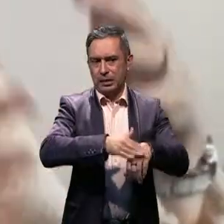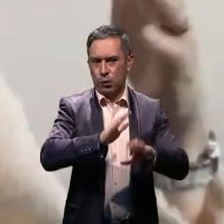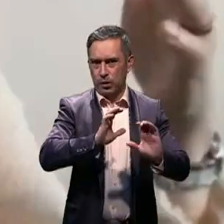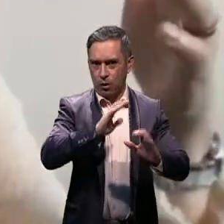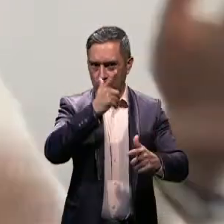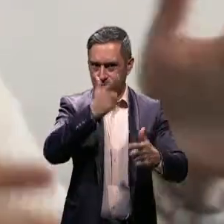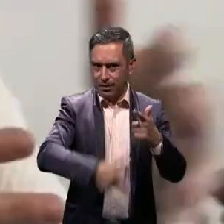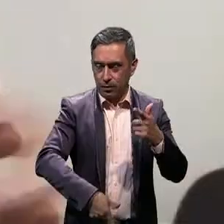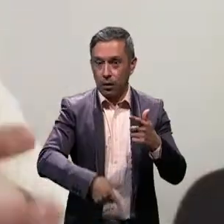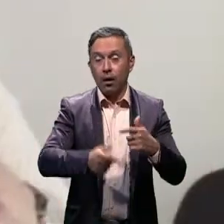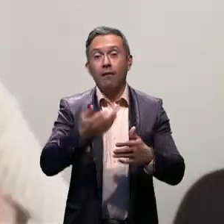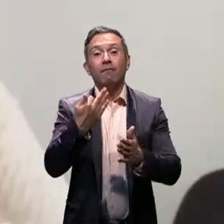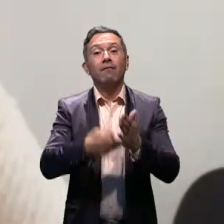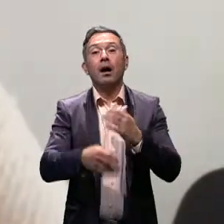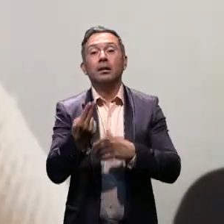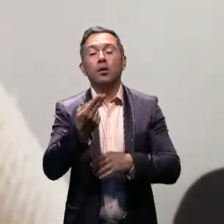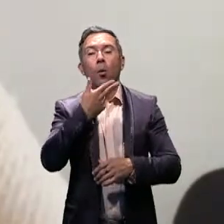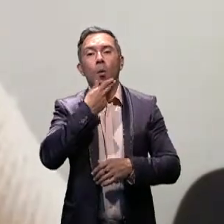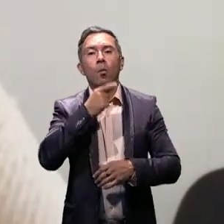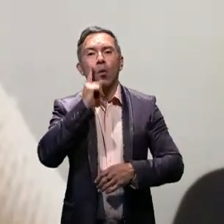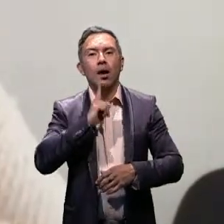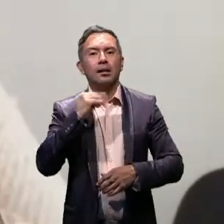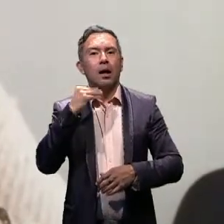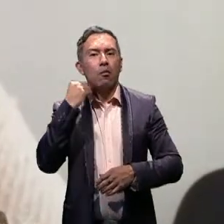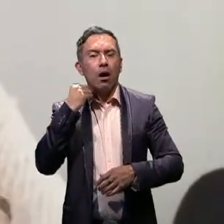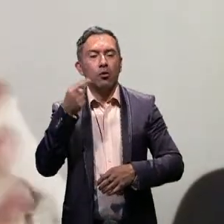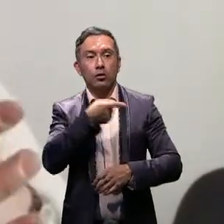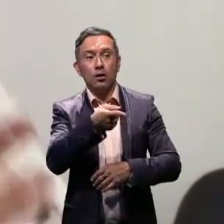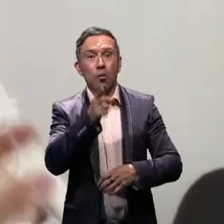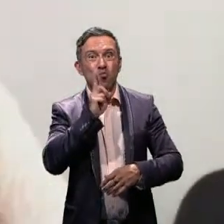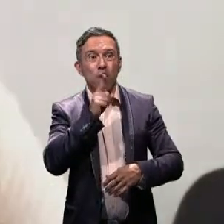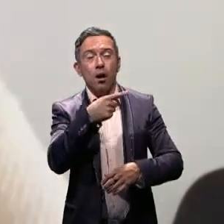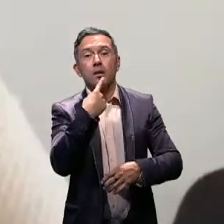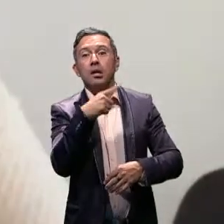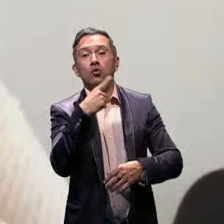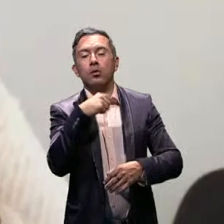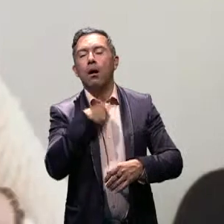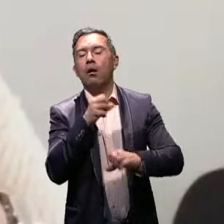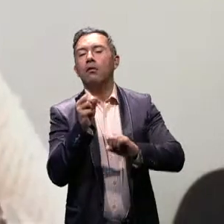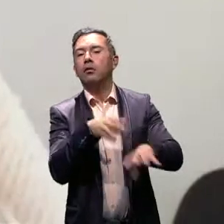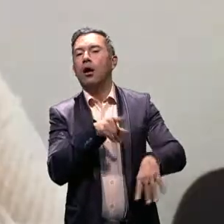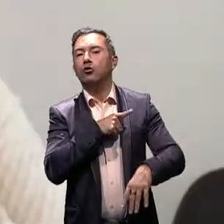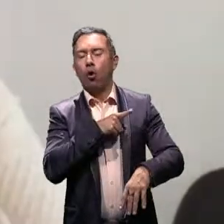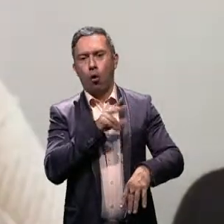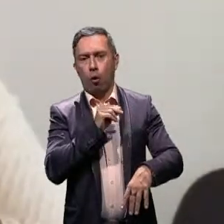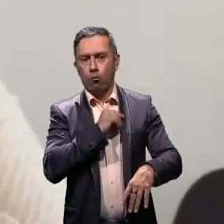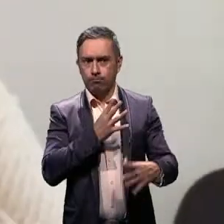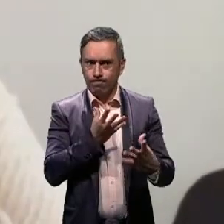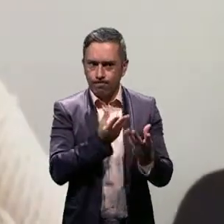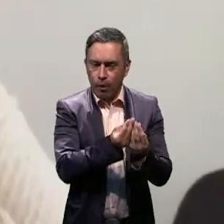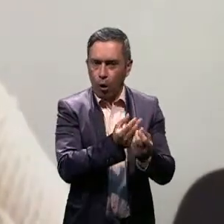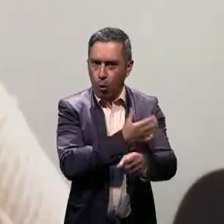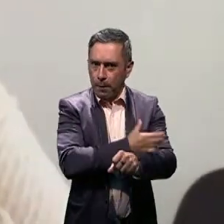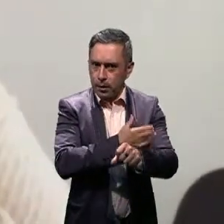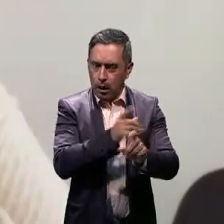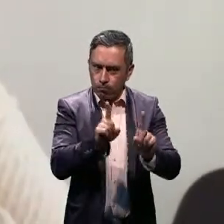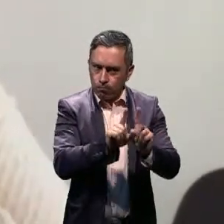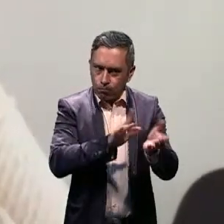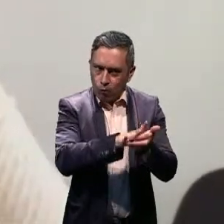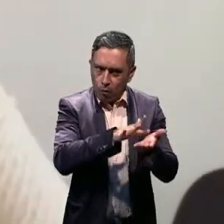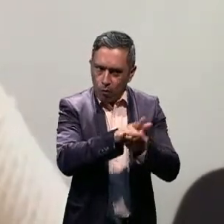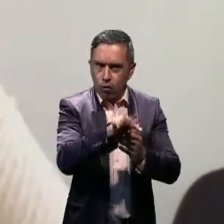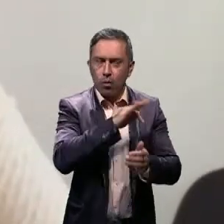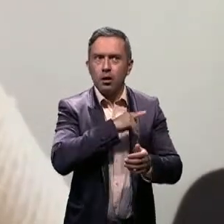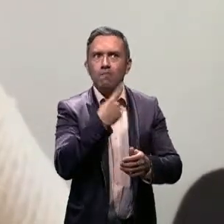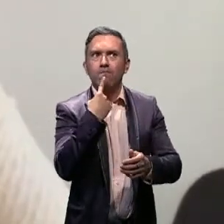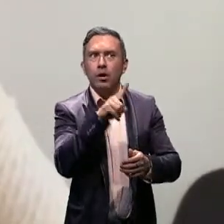it. I think that we are missing some lawyers that are able to coach women in their